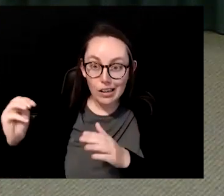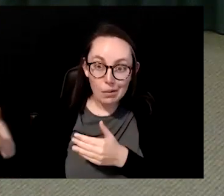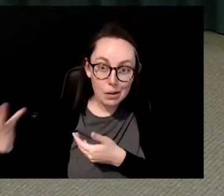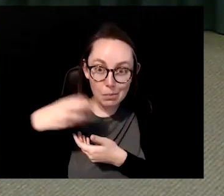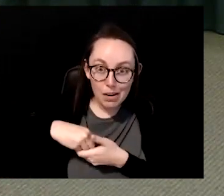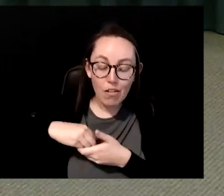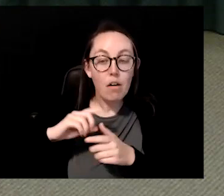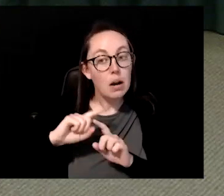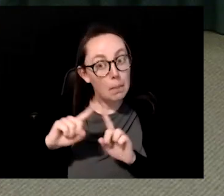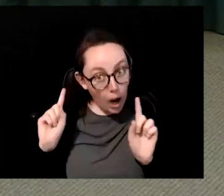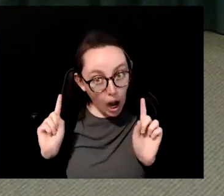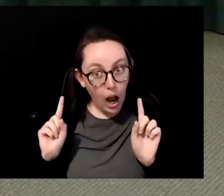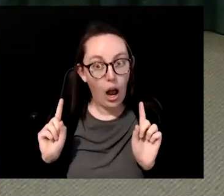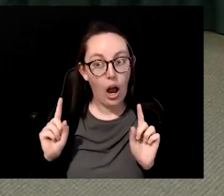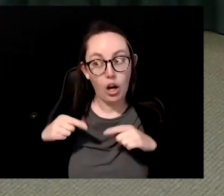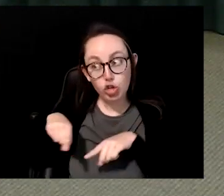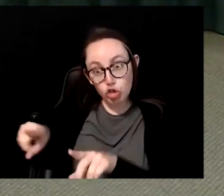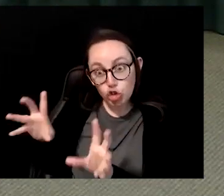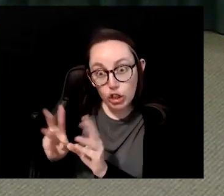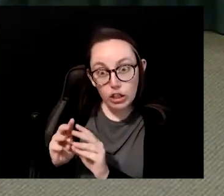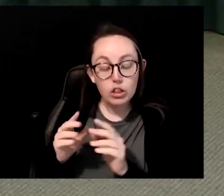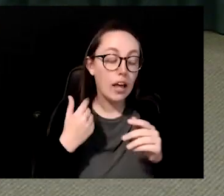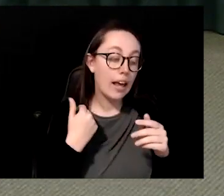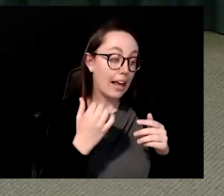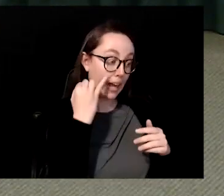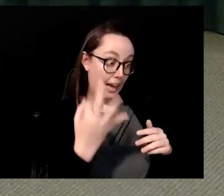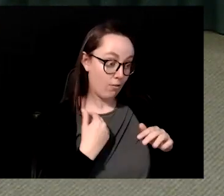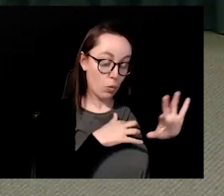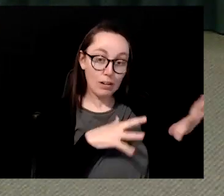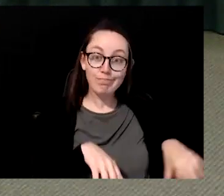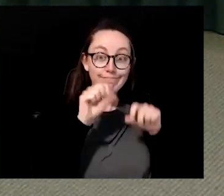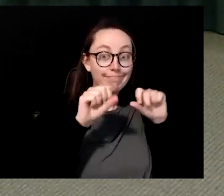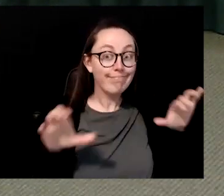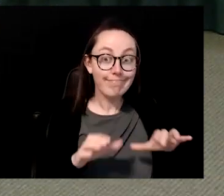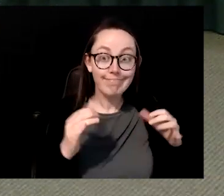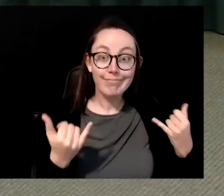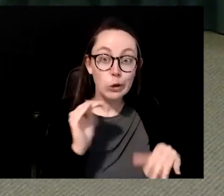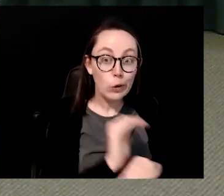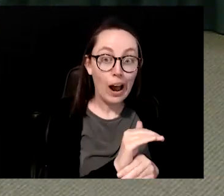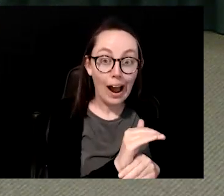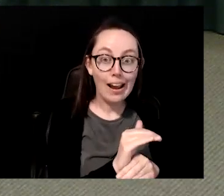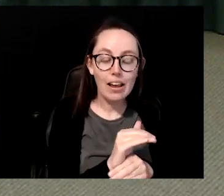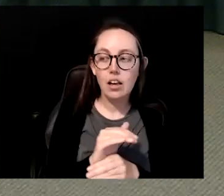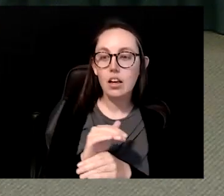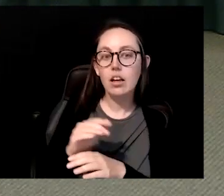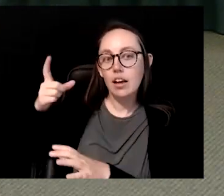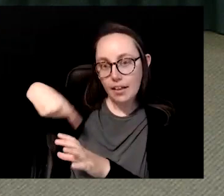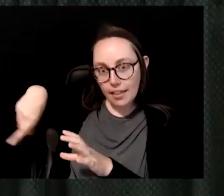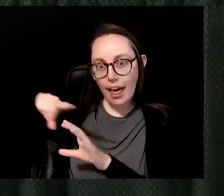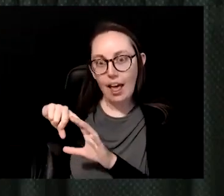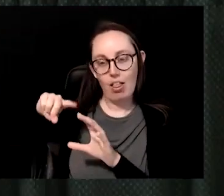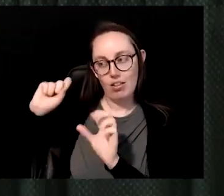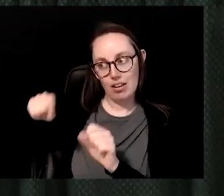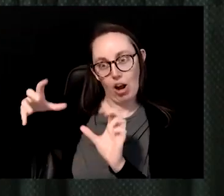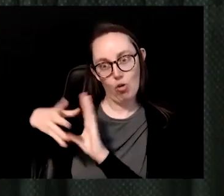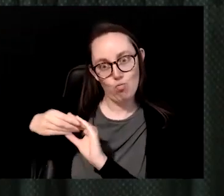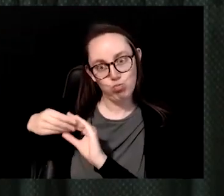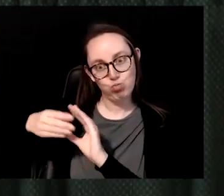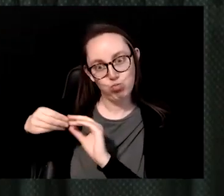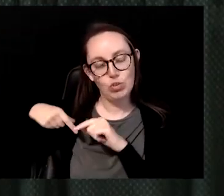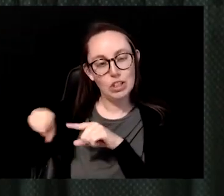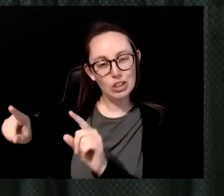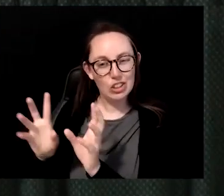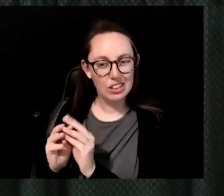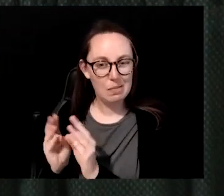comments after this action is taken versus no action yet again taken even though we're Gathering